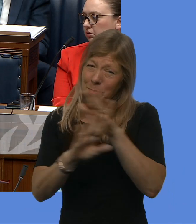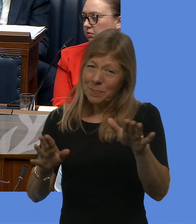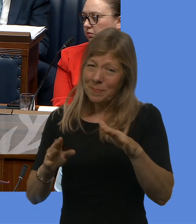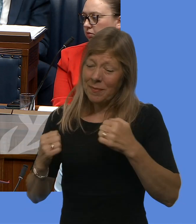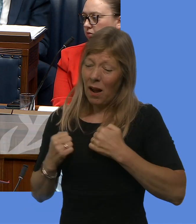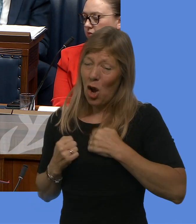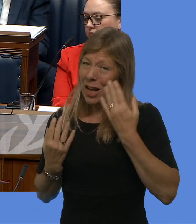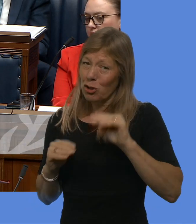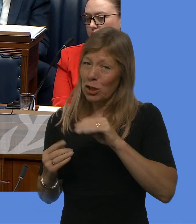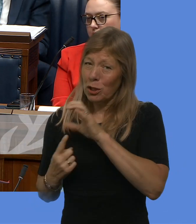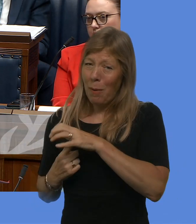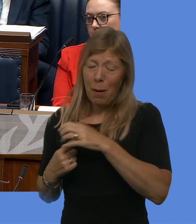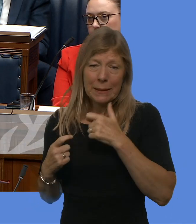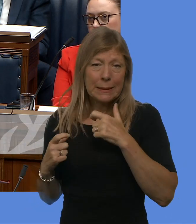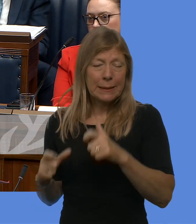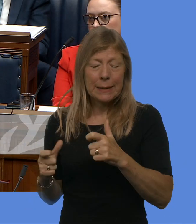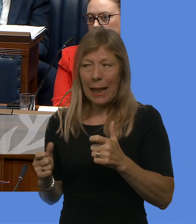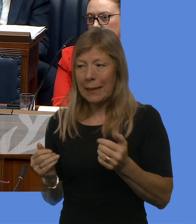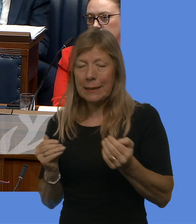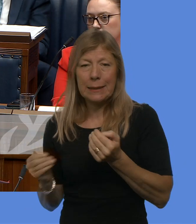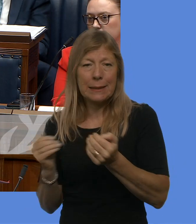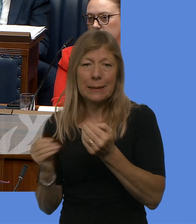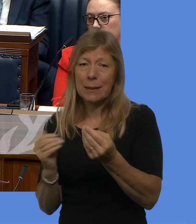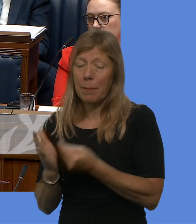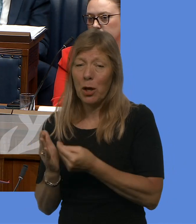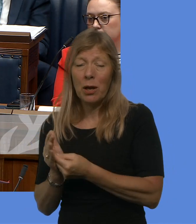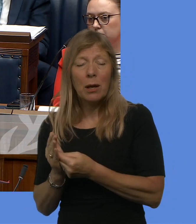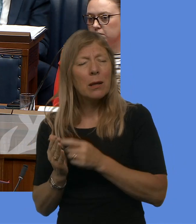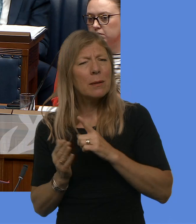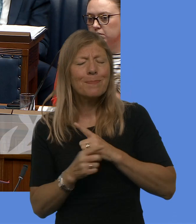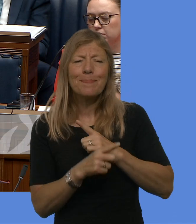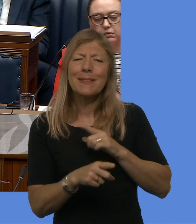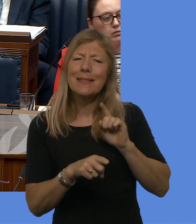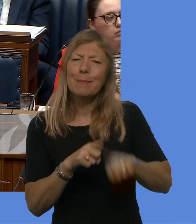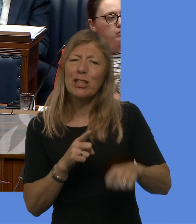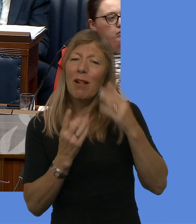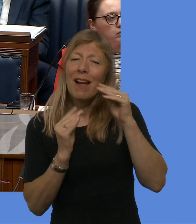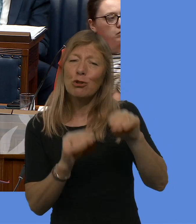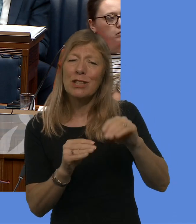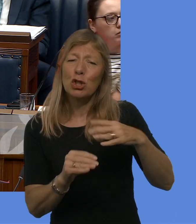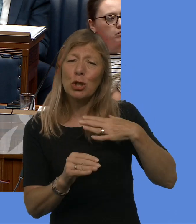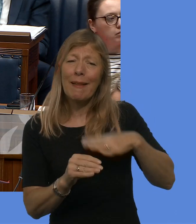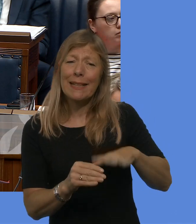special educational needs placements, and therefore difficult decisions will continue to be required